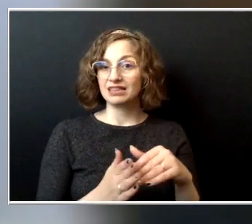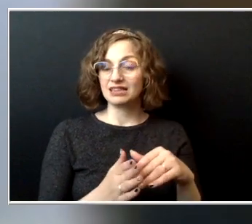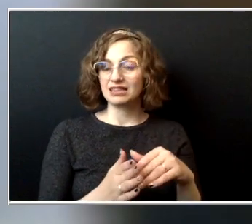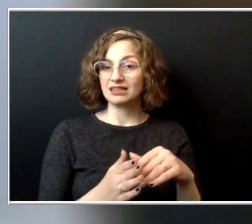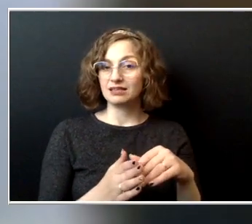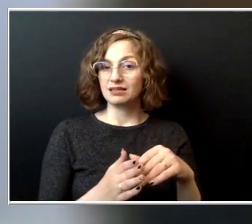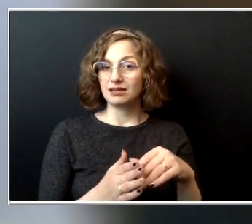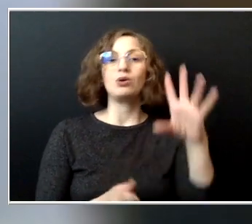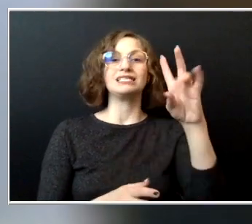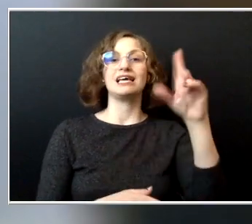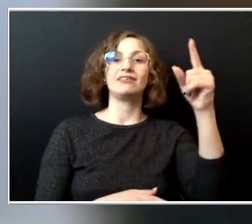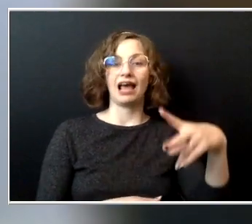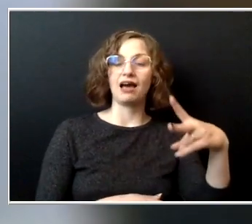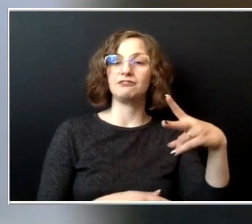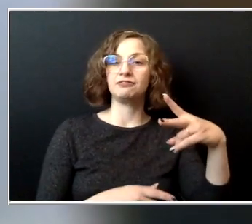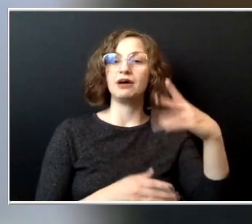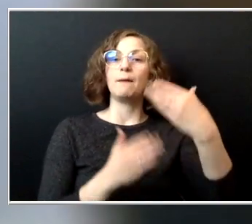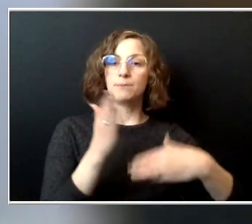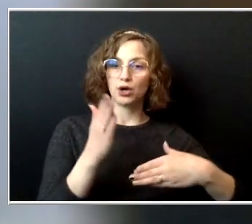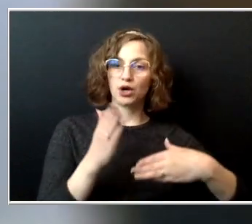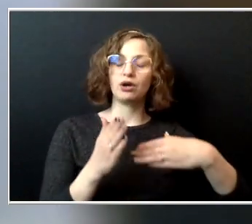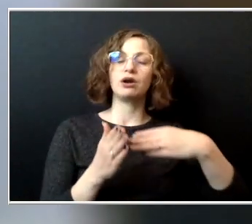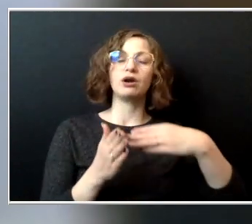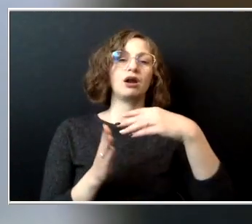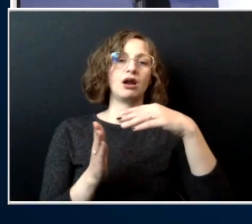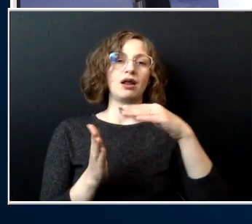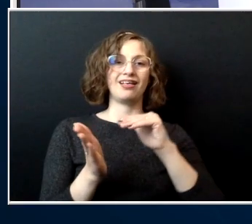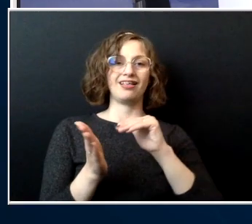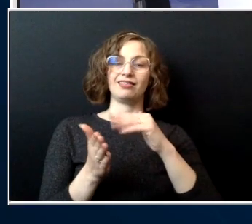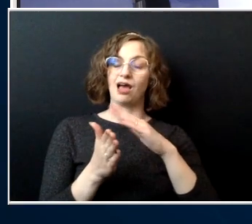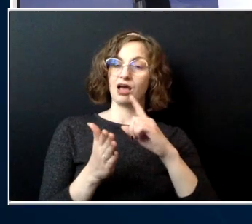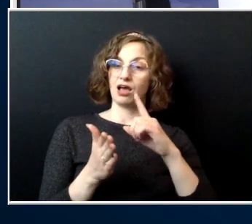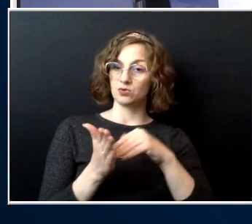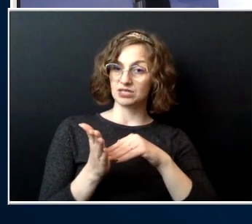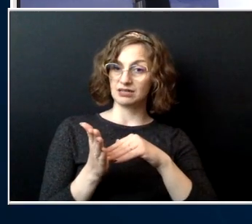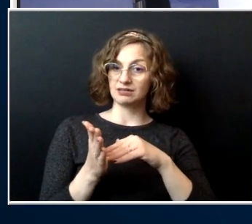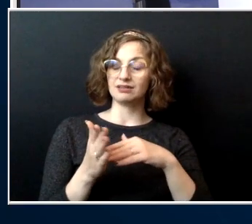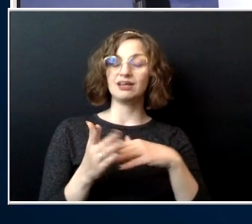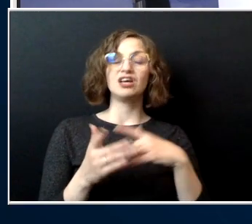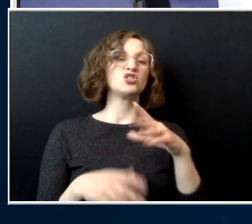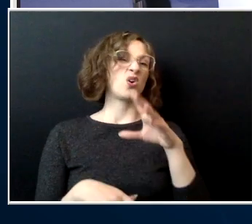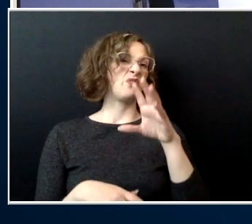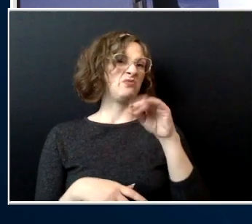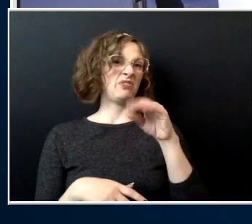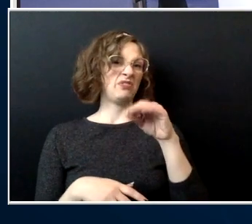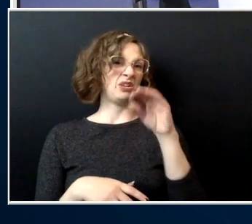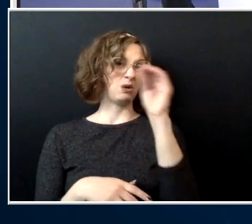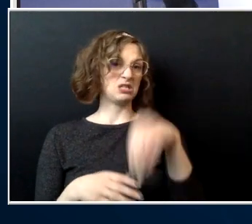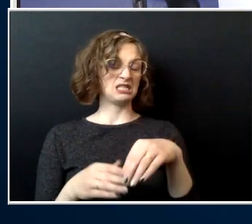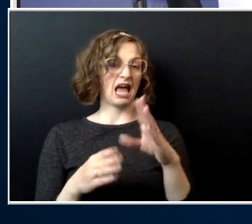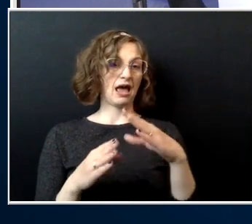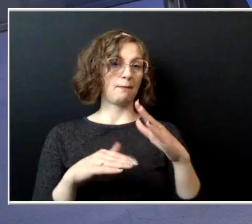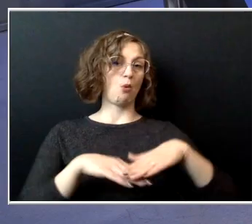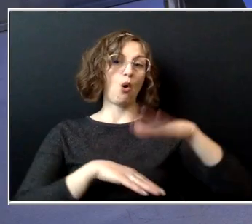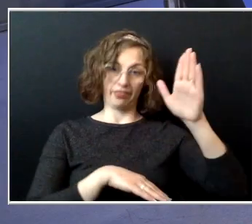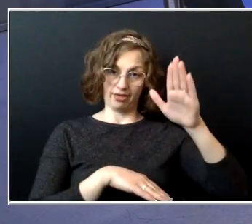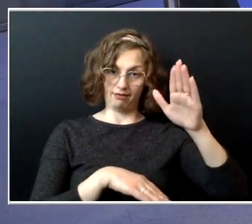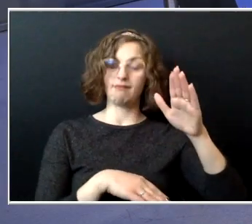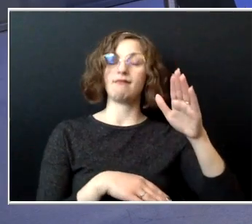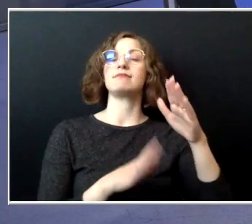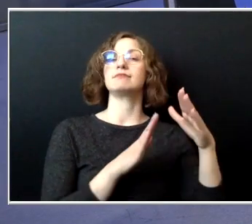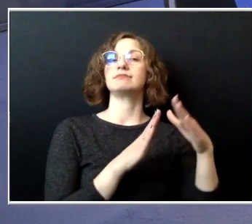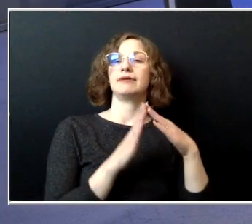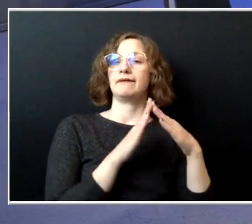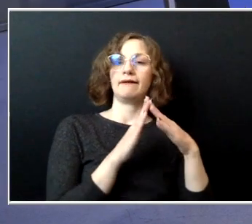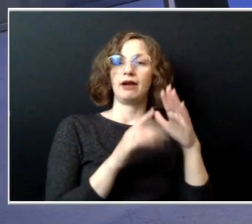per thousand. Yeah. So it's almost 50% more. Which is not acceptable. So Dr. Winnicke, as you look at this, talk to us a little bit